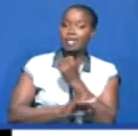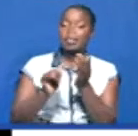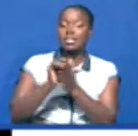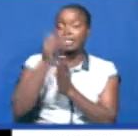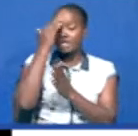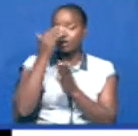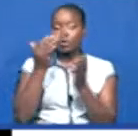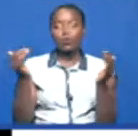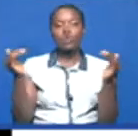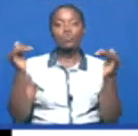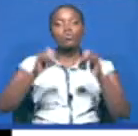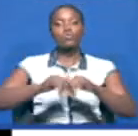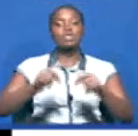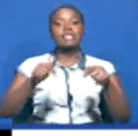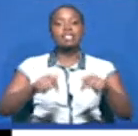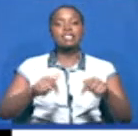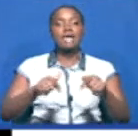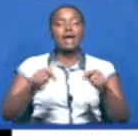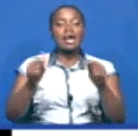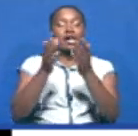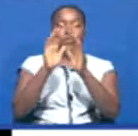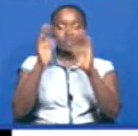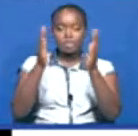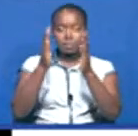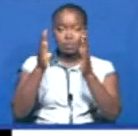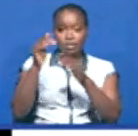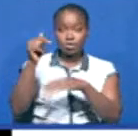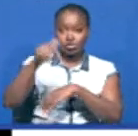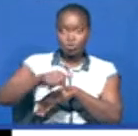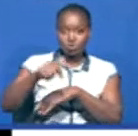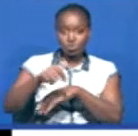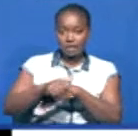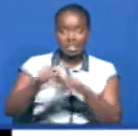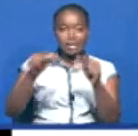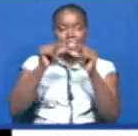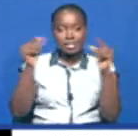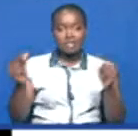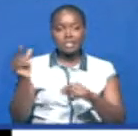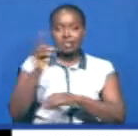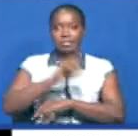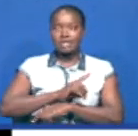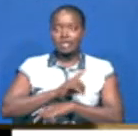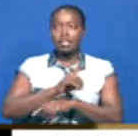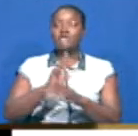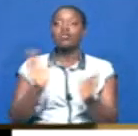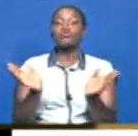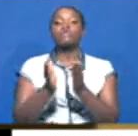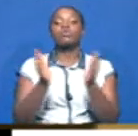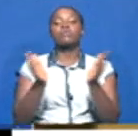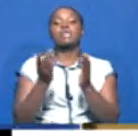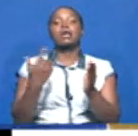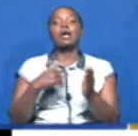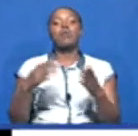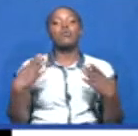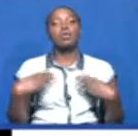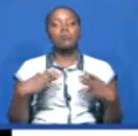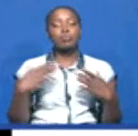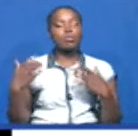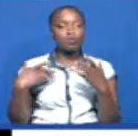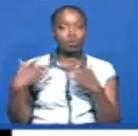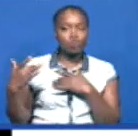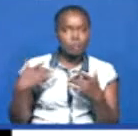leo, tumejumuika tunaposherehekea siku hii kuu, kwamba tuhamasisha wananchi wetu kuhusu kupigana